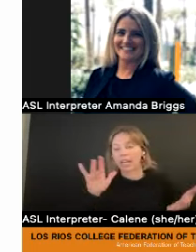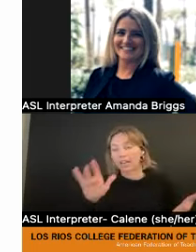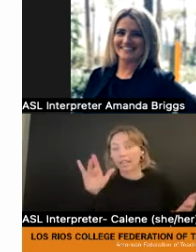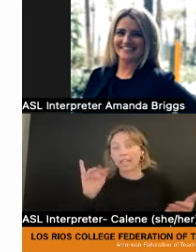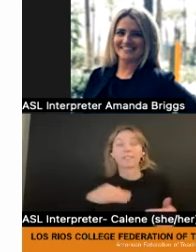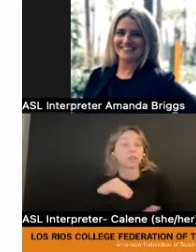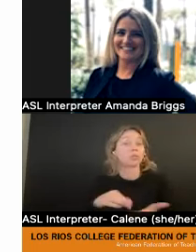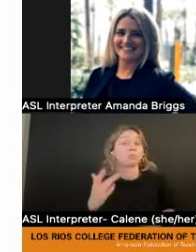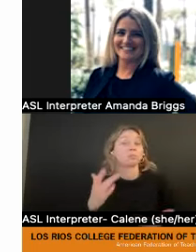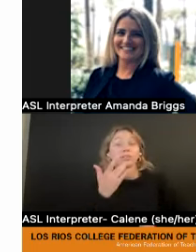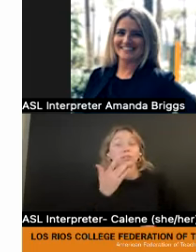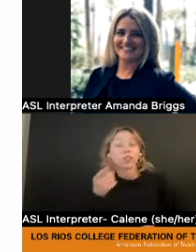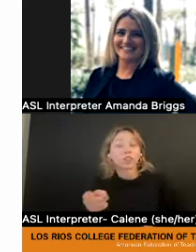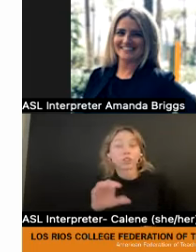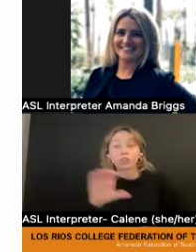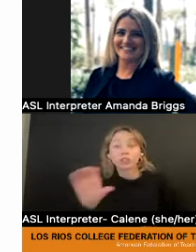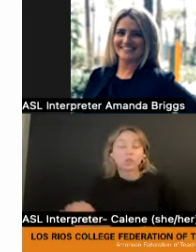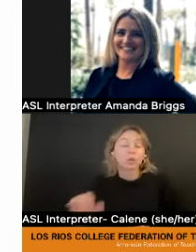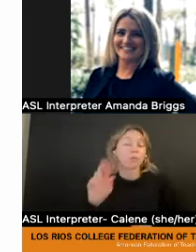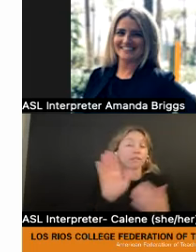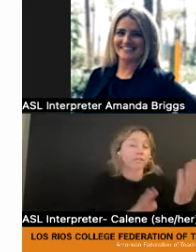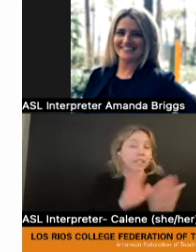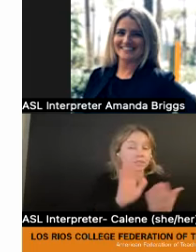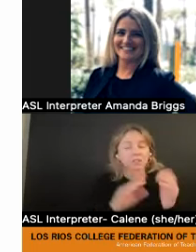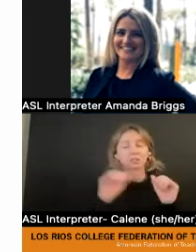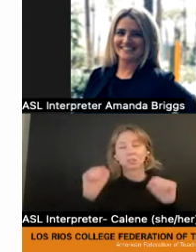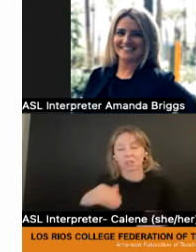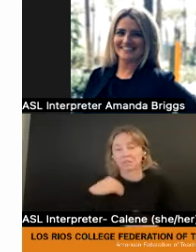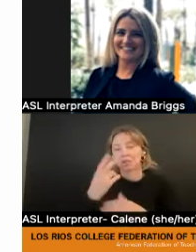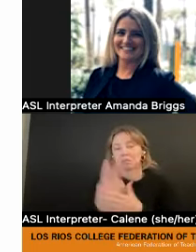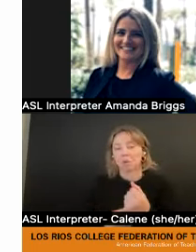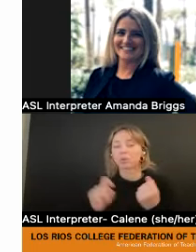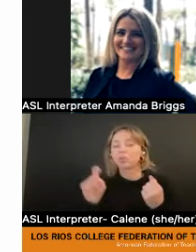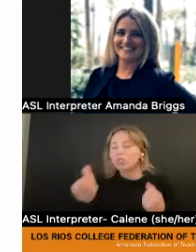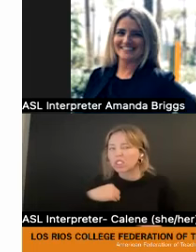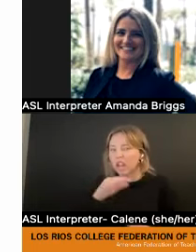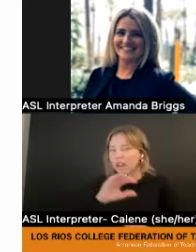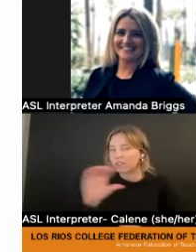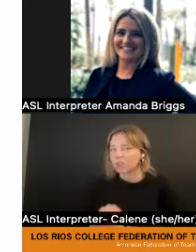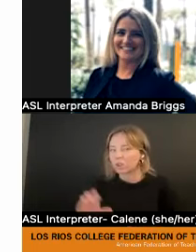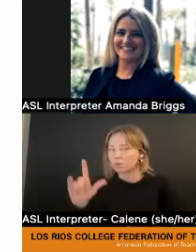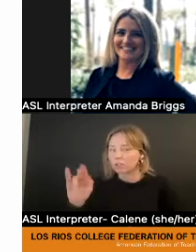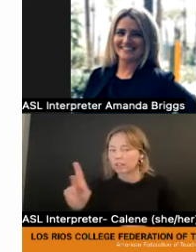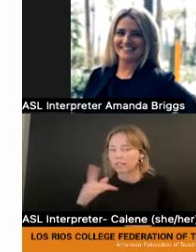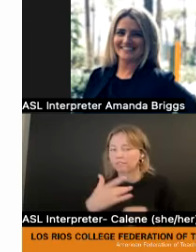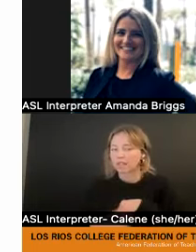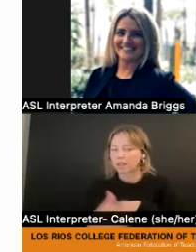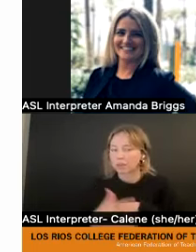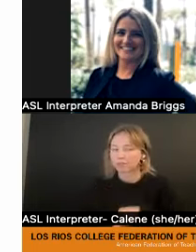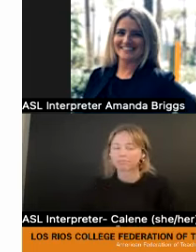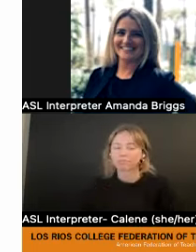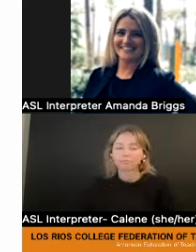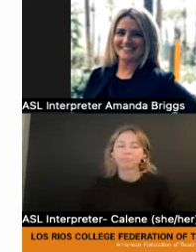to talk to you face-to-face. But you should have a Zoom link available at all